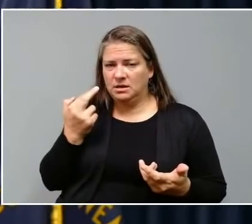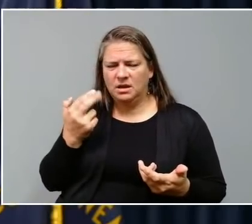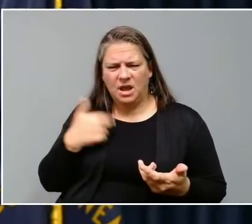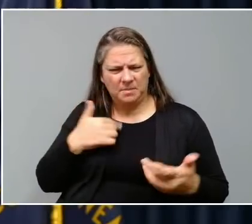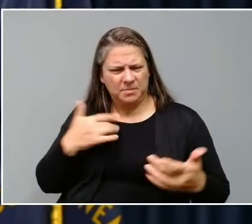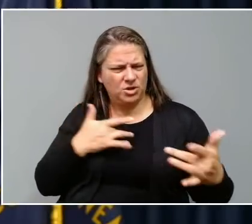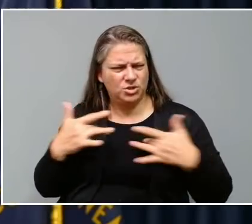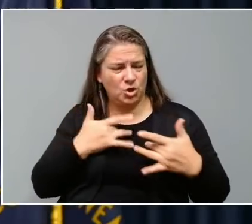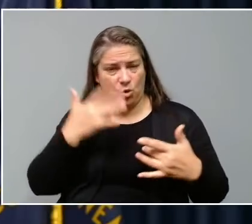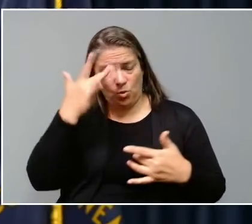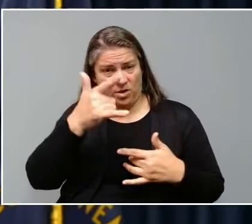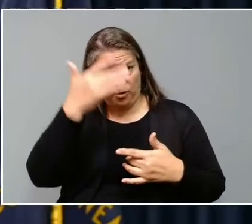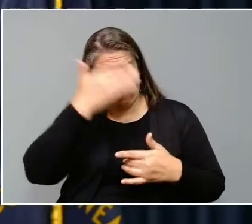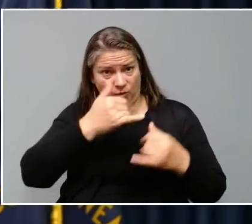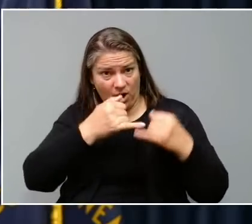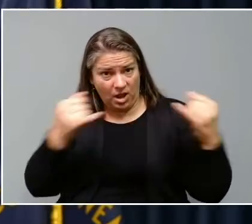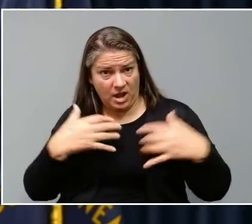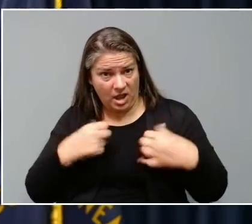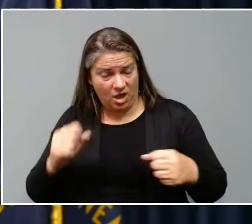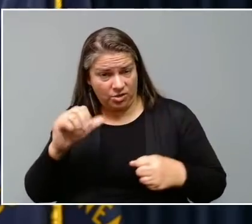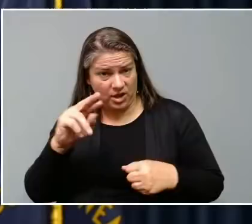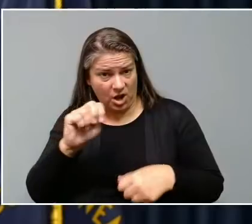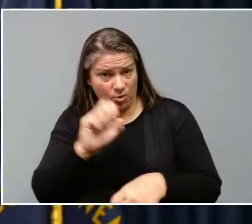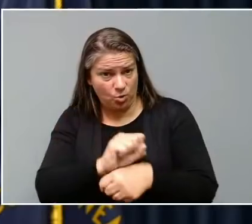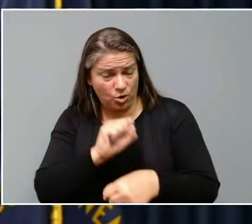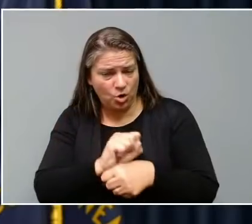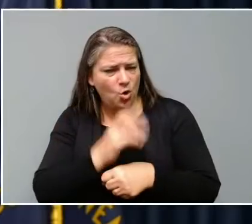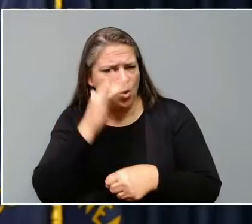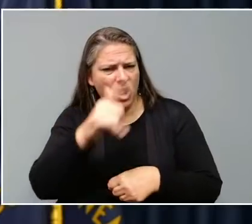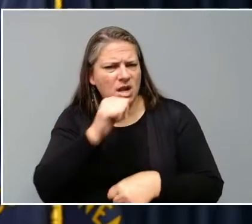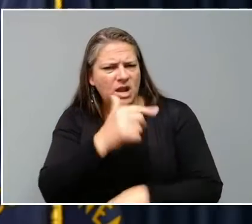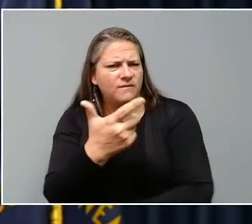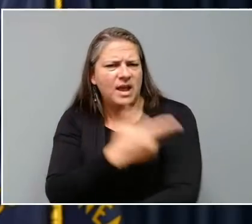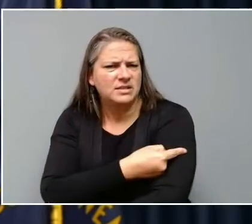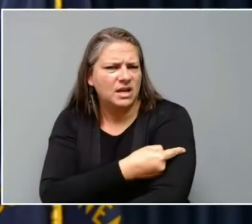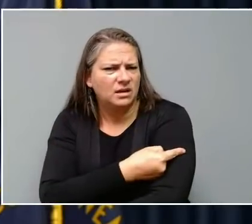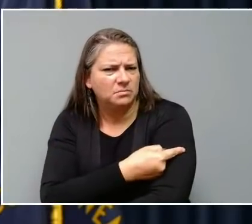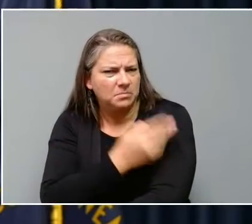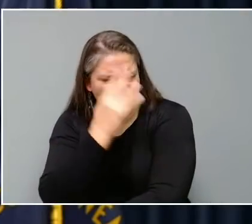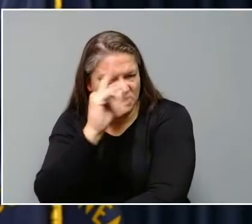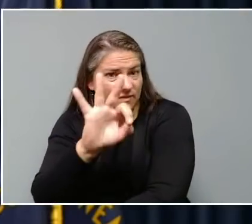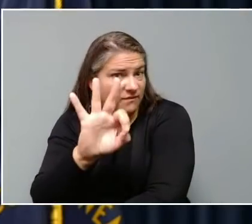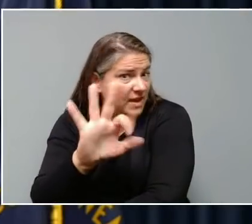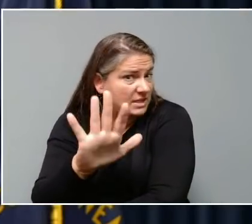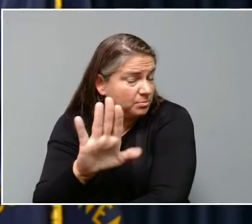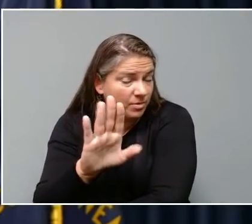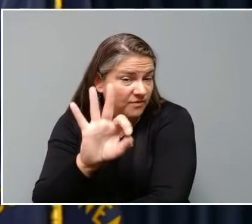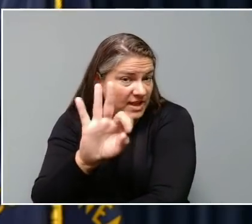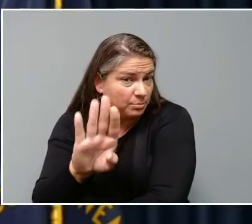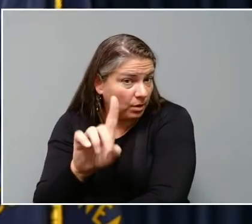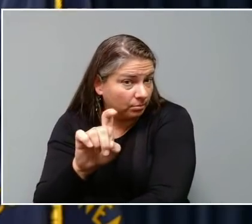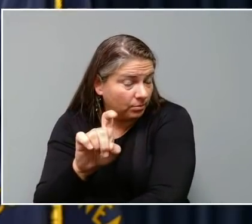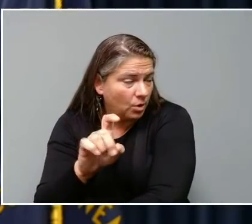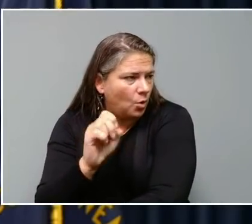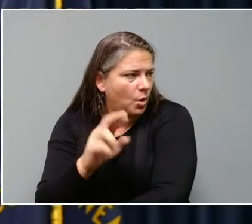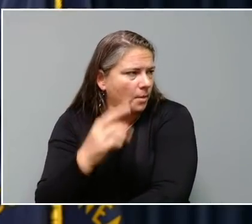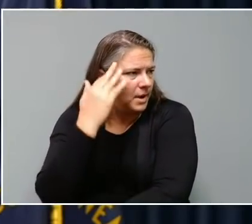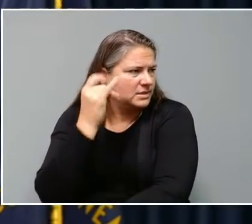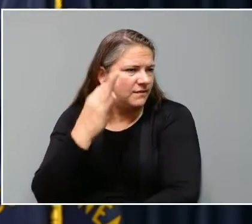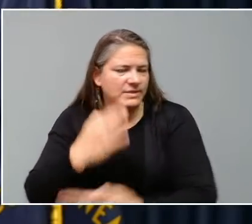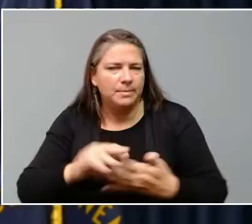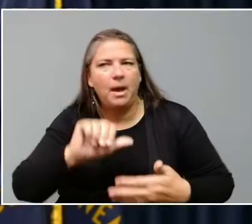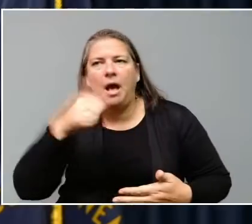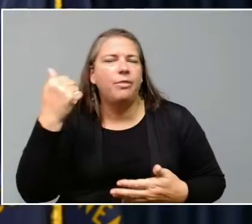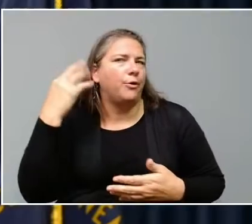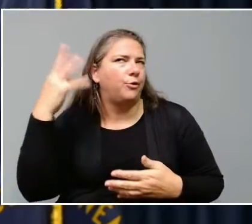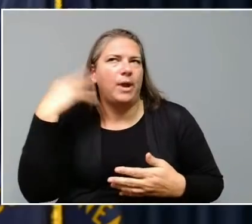frontline healthcare worker that I'm talking to is not vaccinated because of Facebook or because of some crazy things that are out there. And